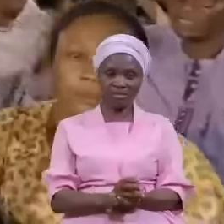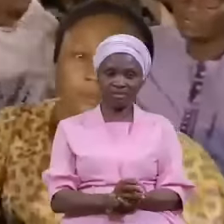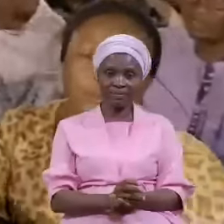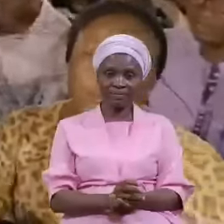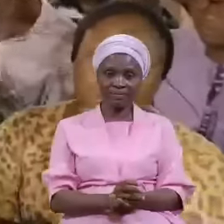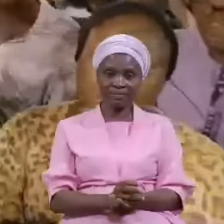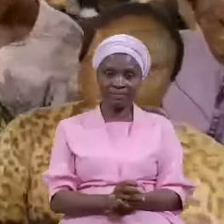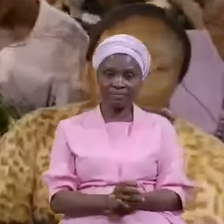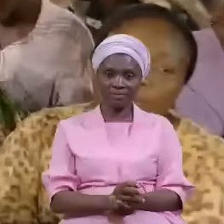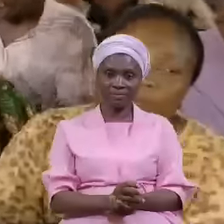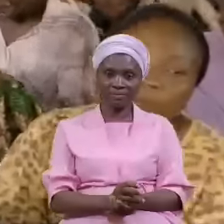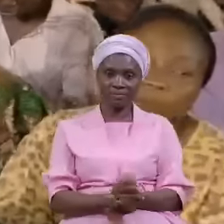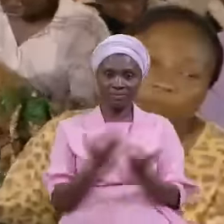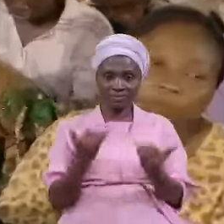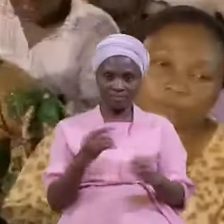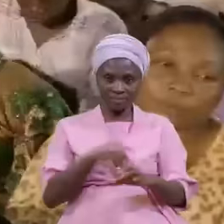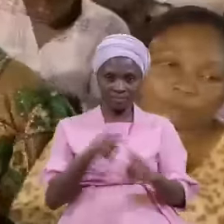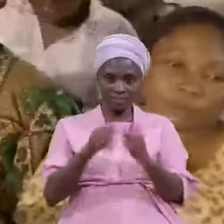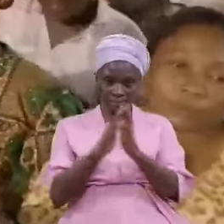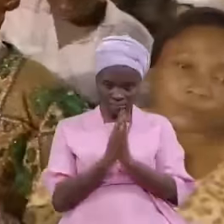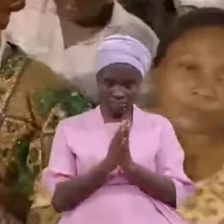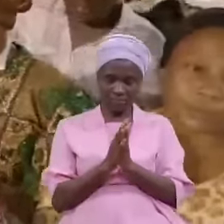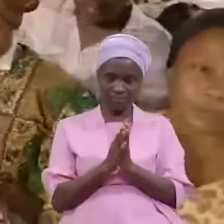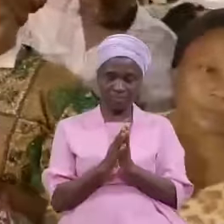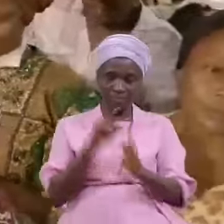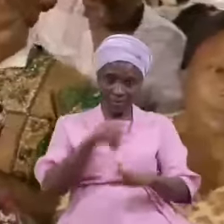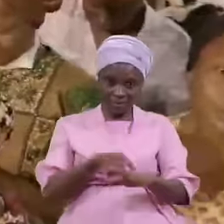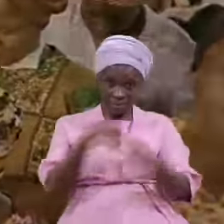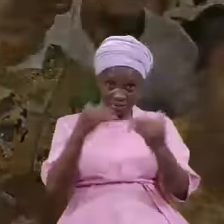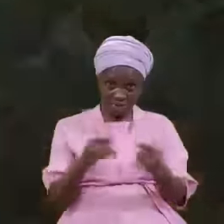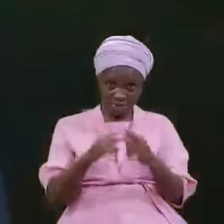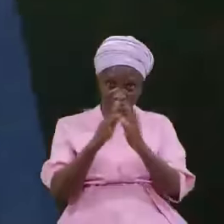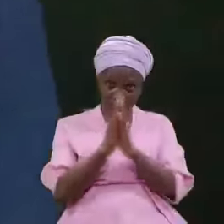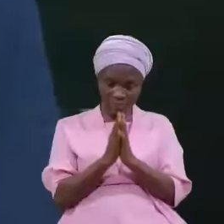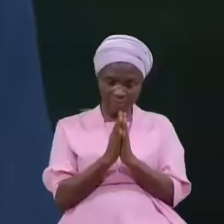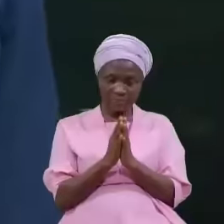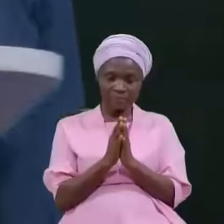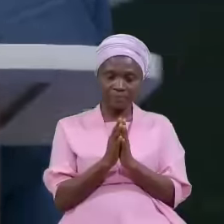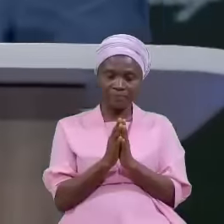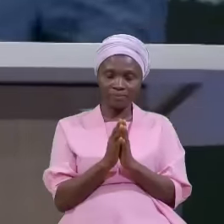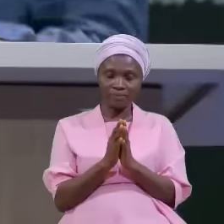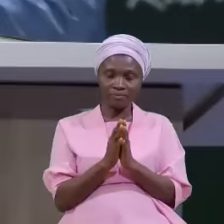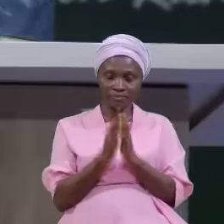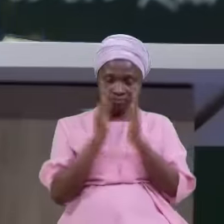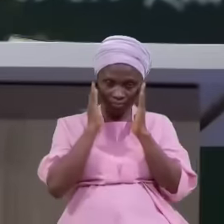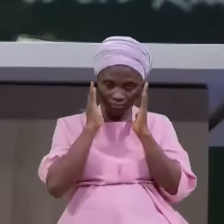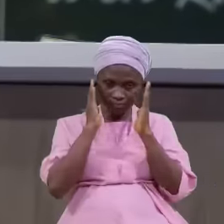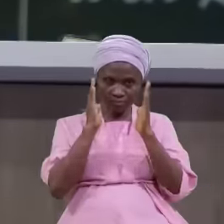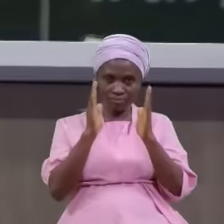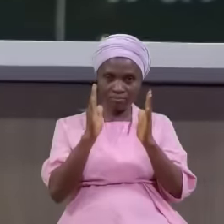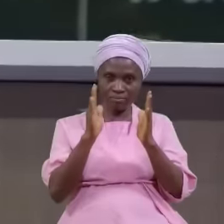Heads bowed and eyes closed. Heads bowed and eyes